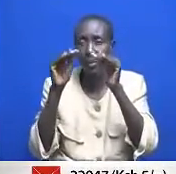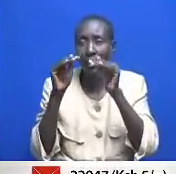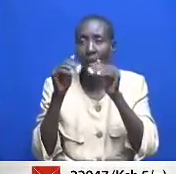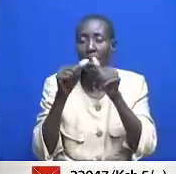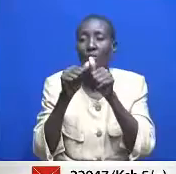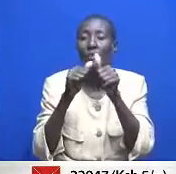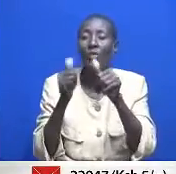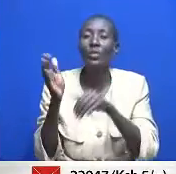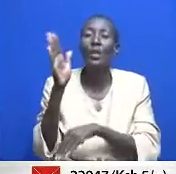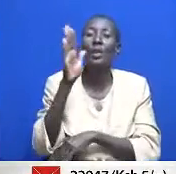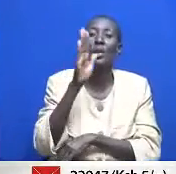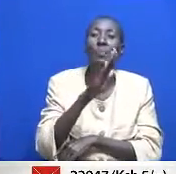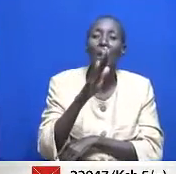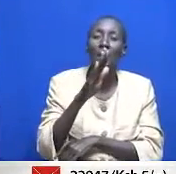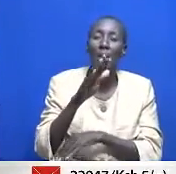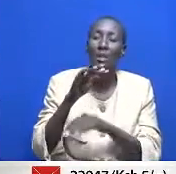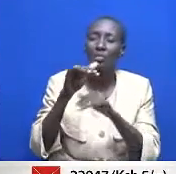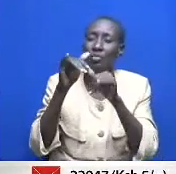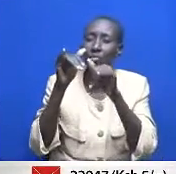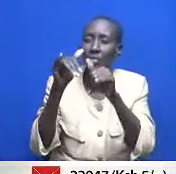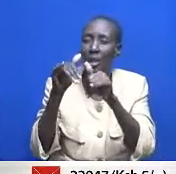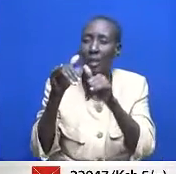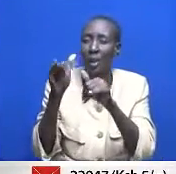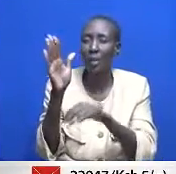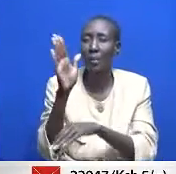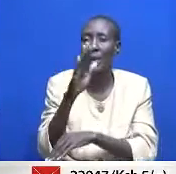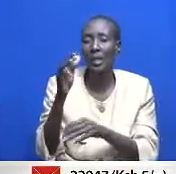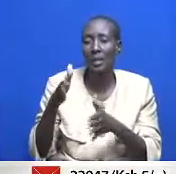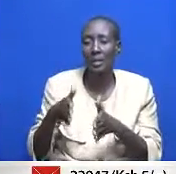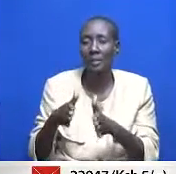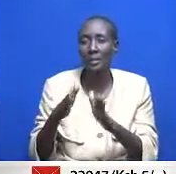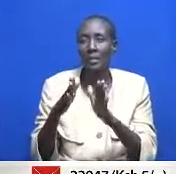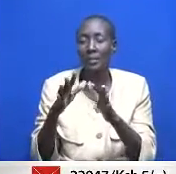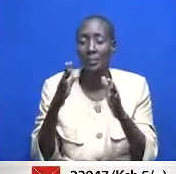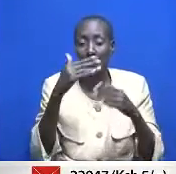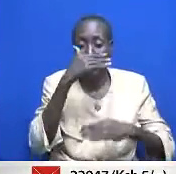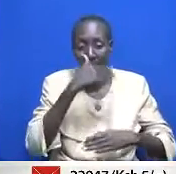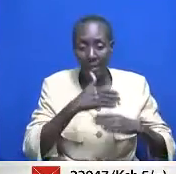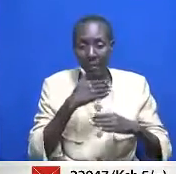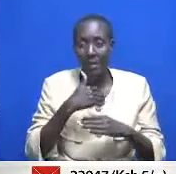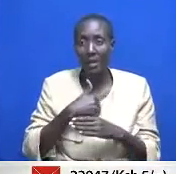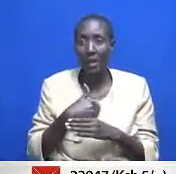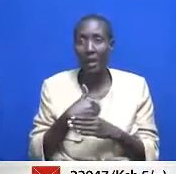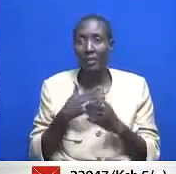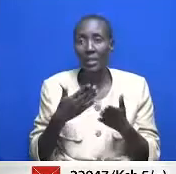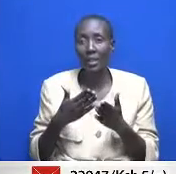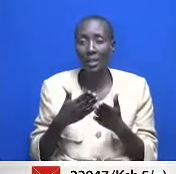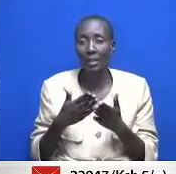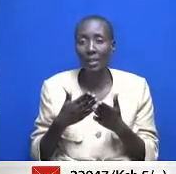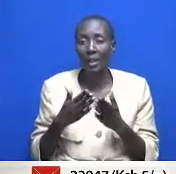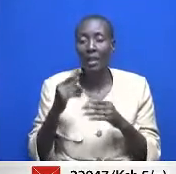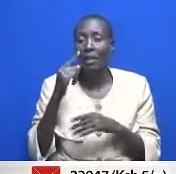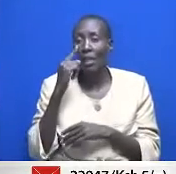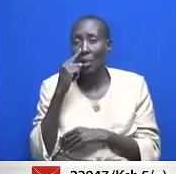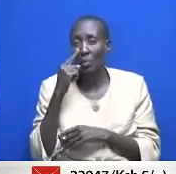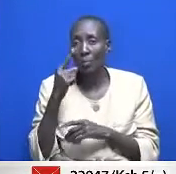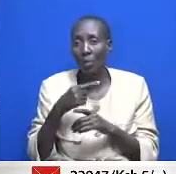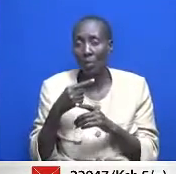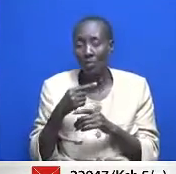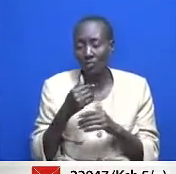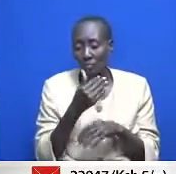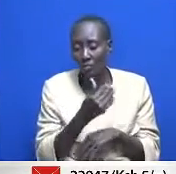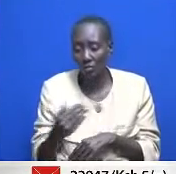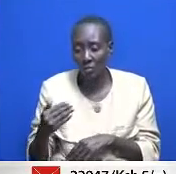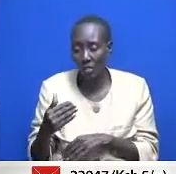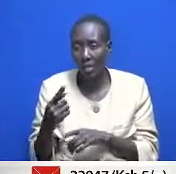partnership between Beyond Hoops and the Makadara Boys Center, which is a shelter for former street kids. So these are kids that are, you know, have gone